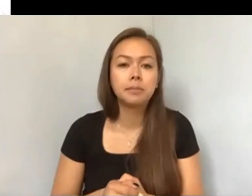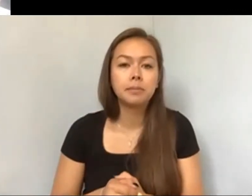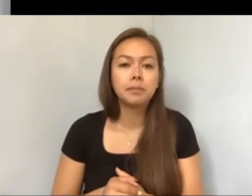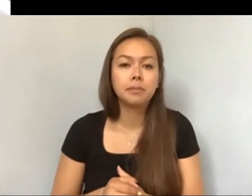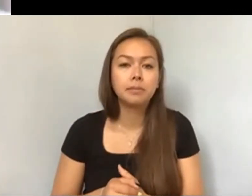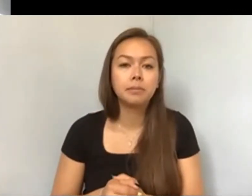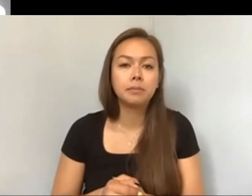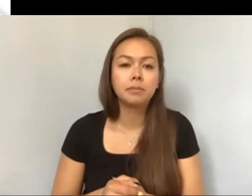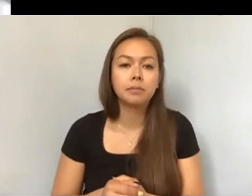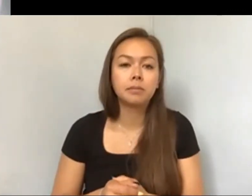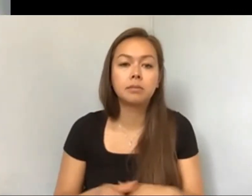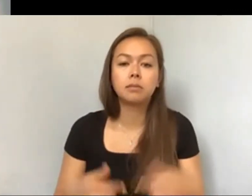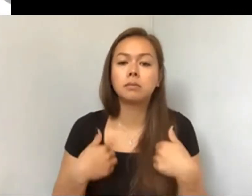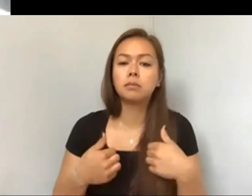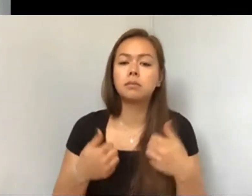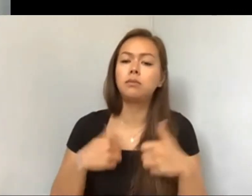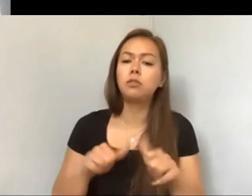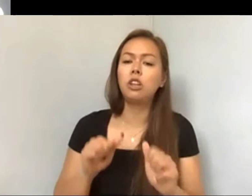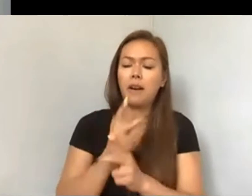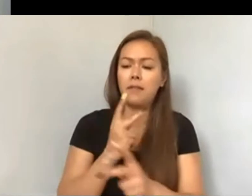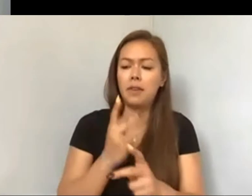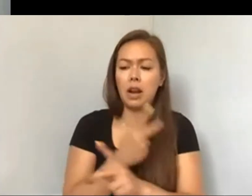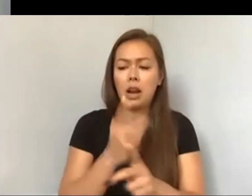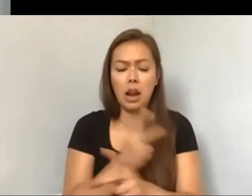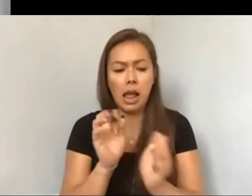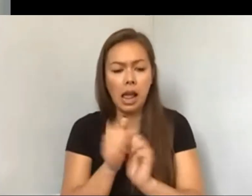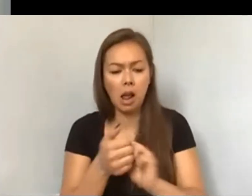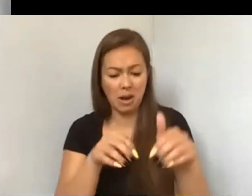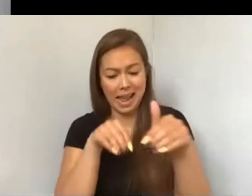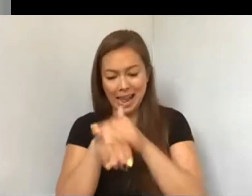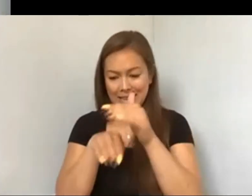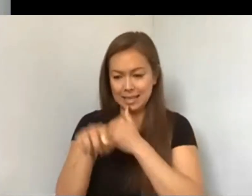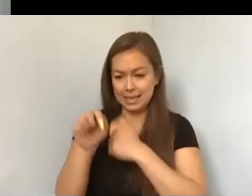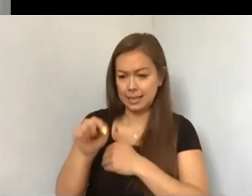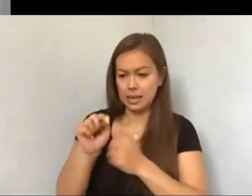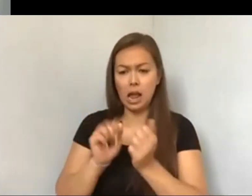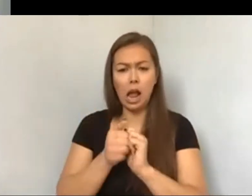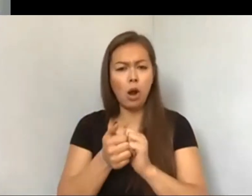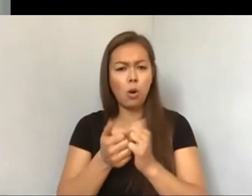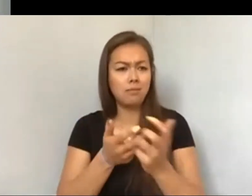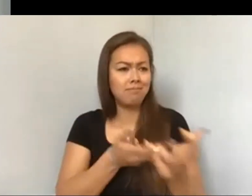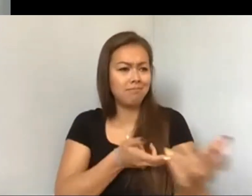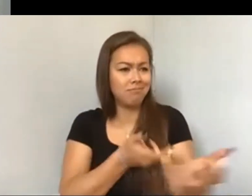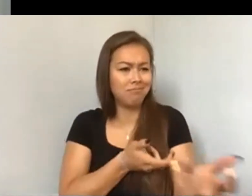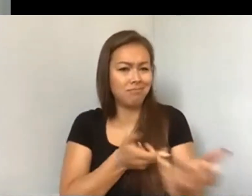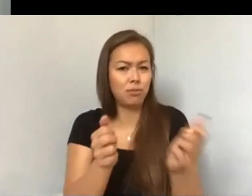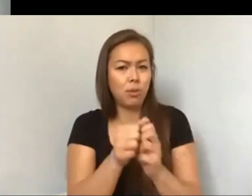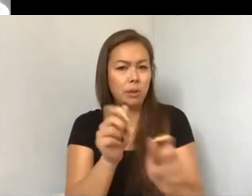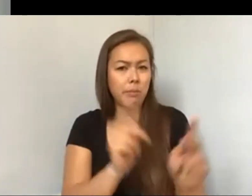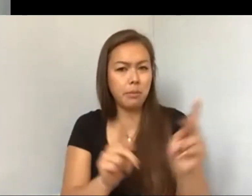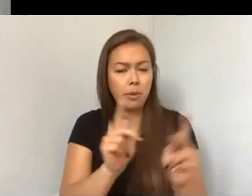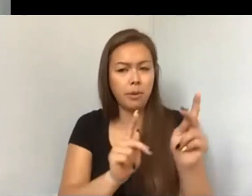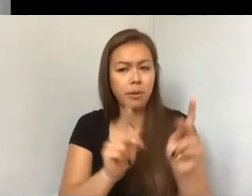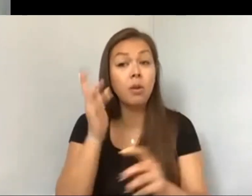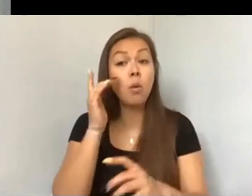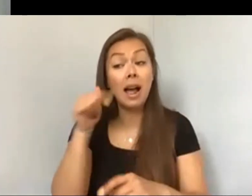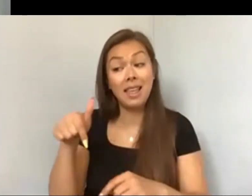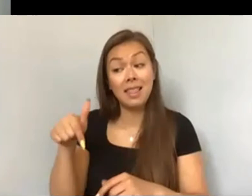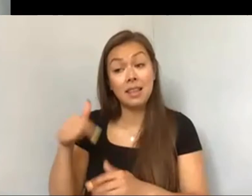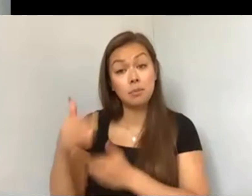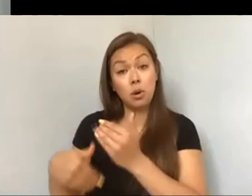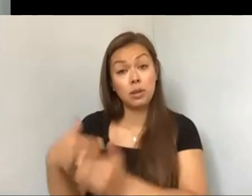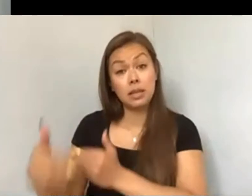how to approach access with people a lot more. So I think a big part of the process for me was helpful, just because the